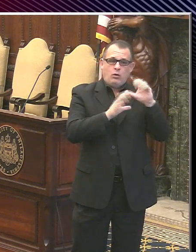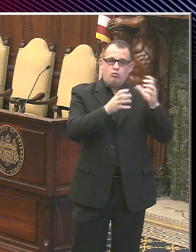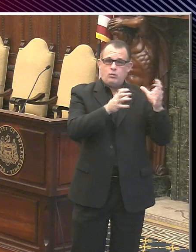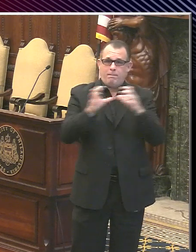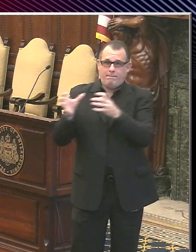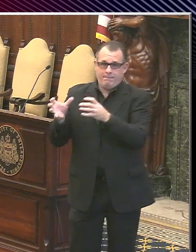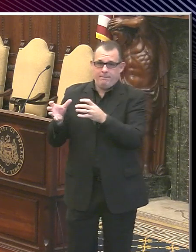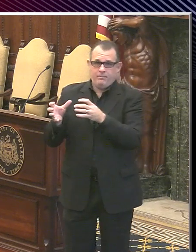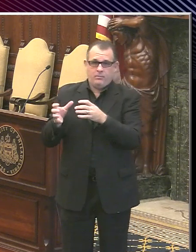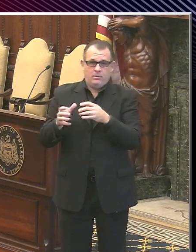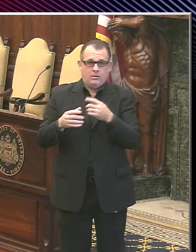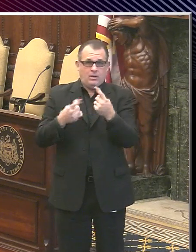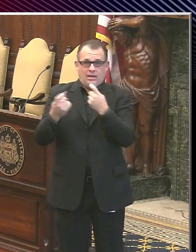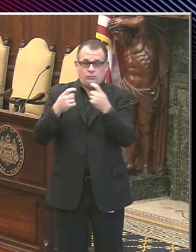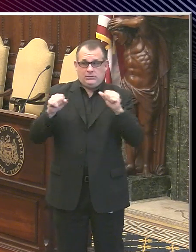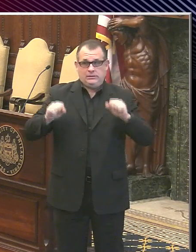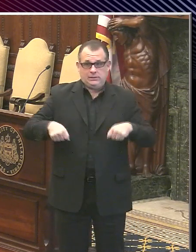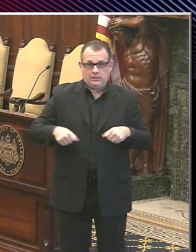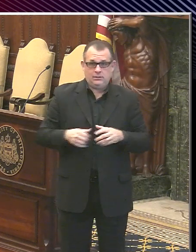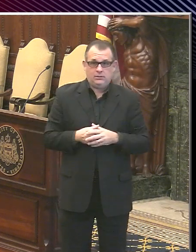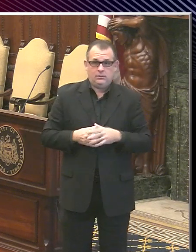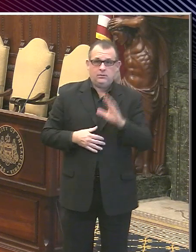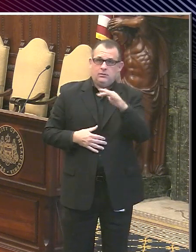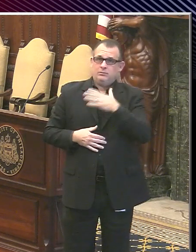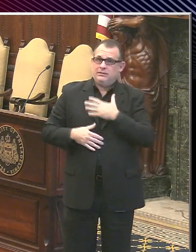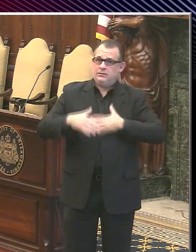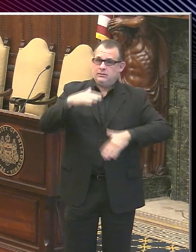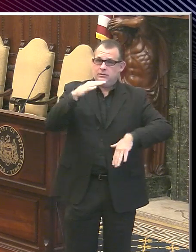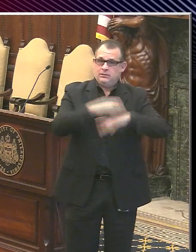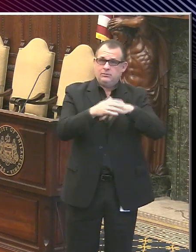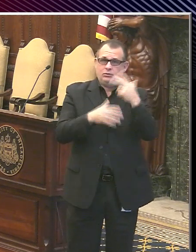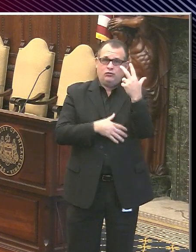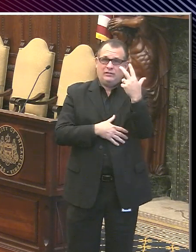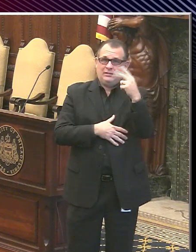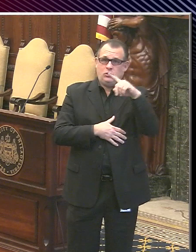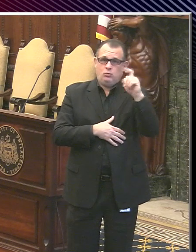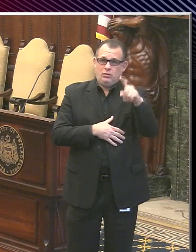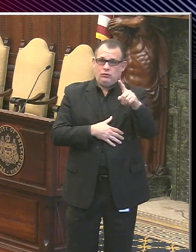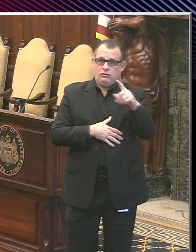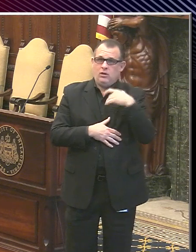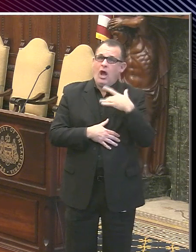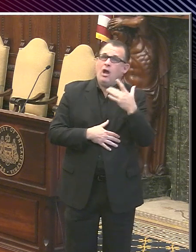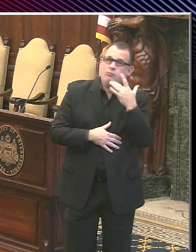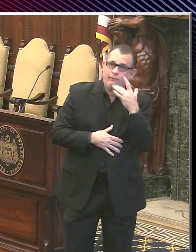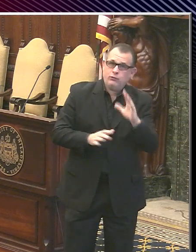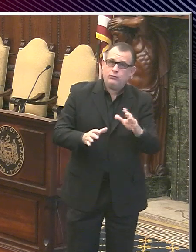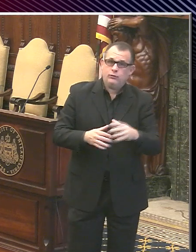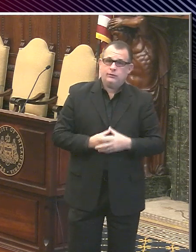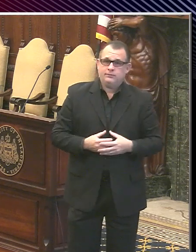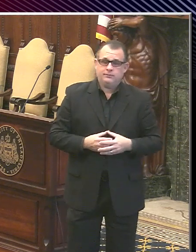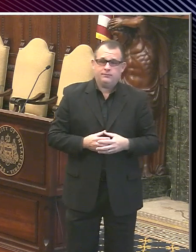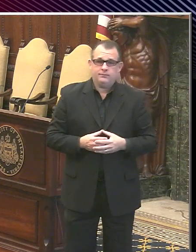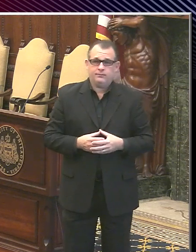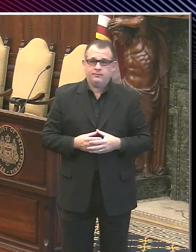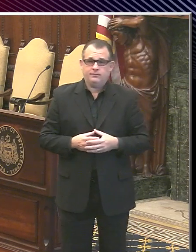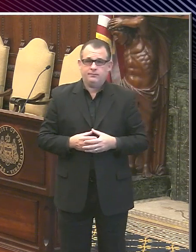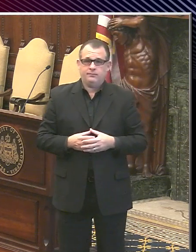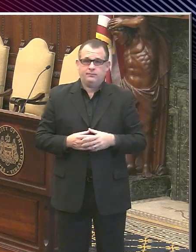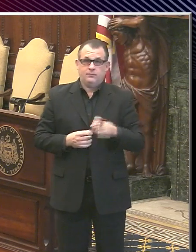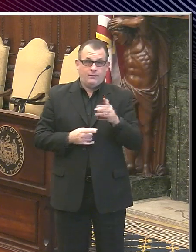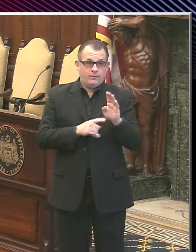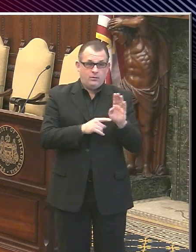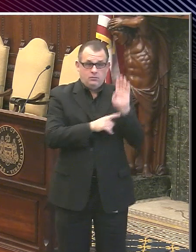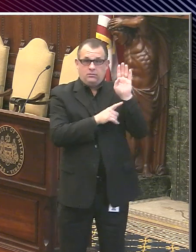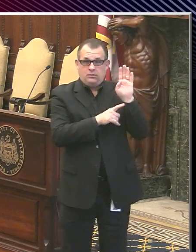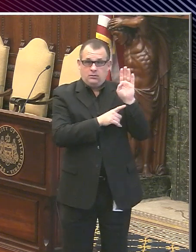questions, and reporters are asked to limit their questions to 3 or fewer. If your hand is raised now and you have a question